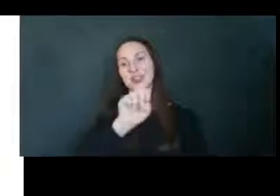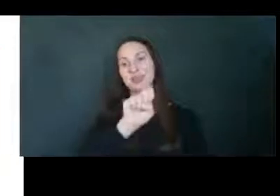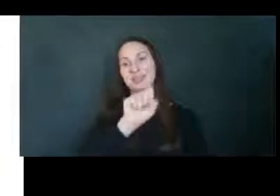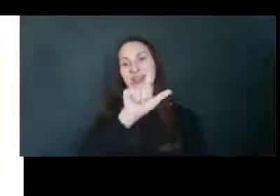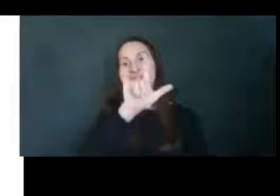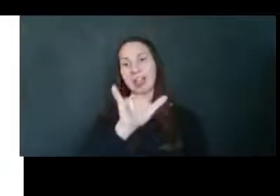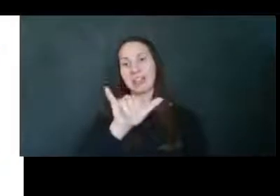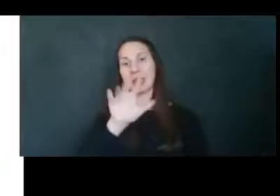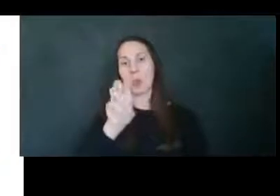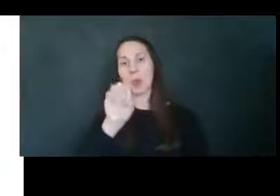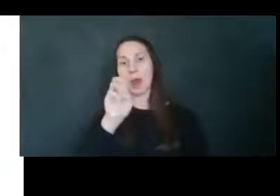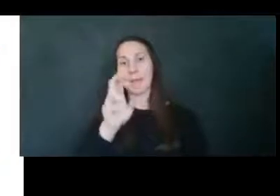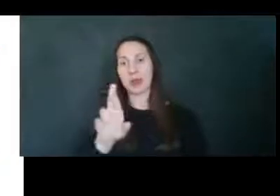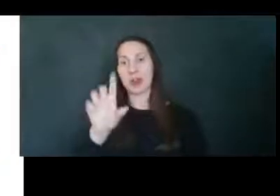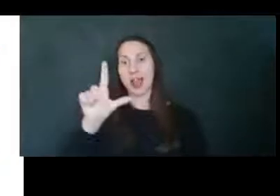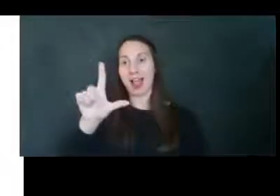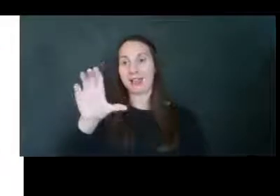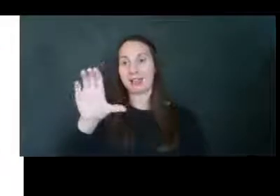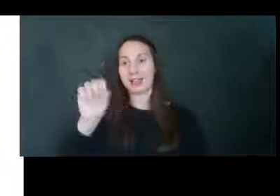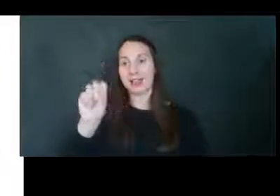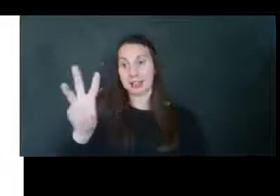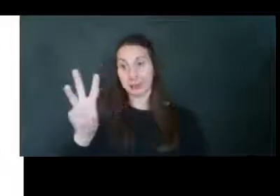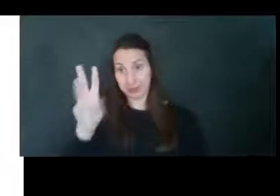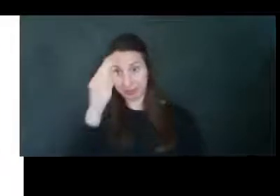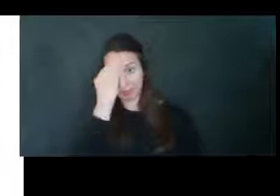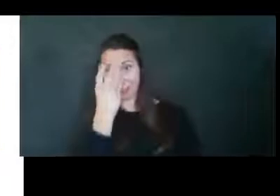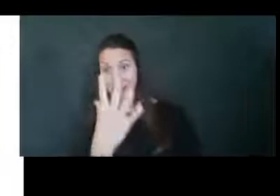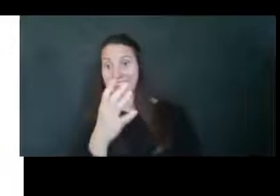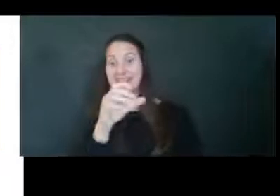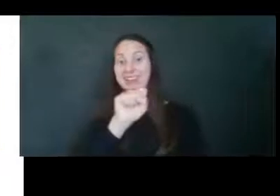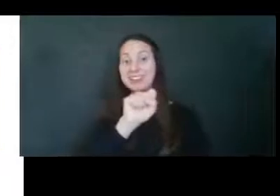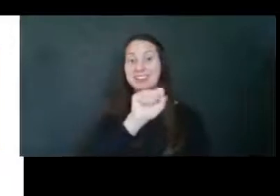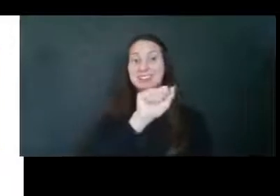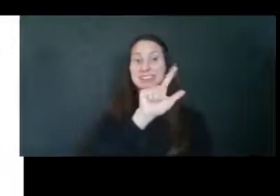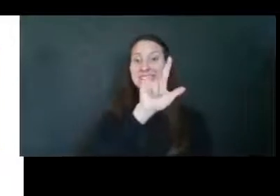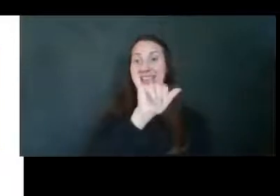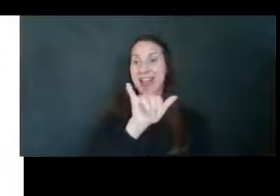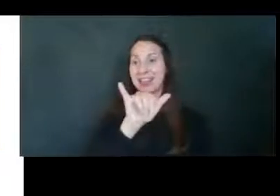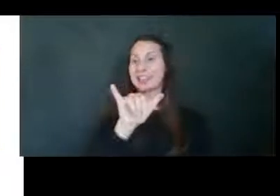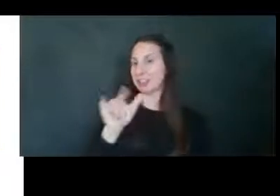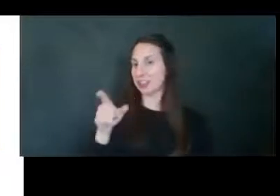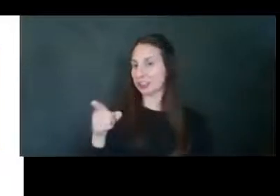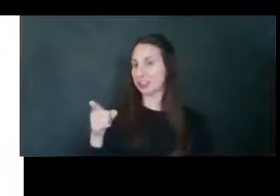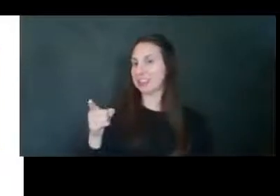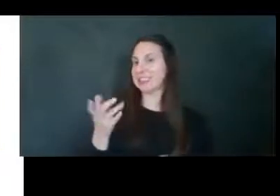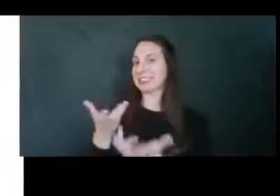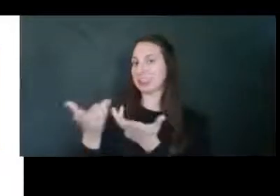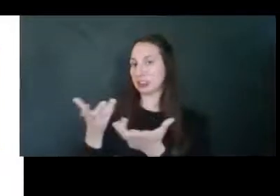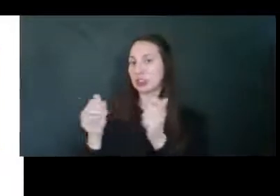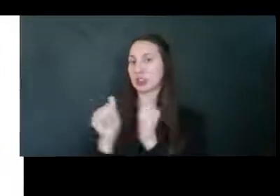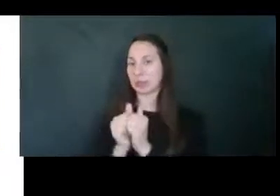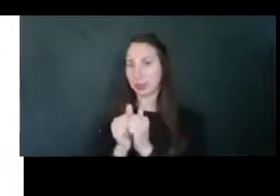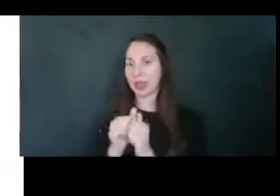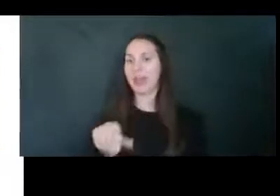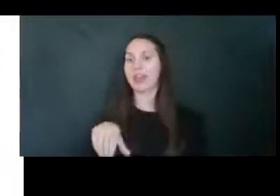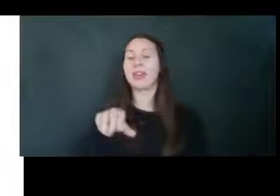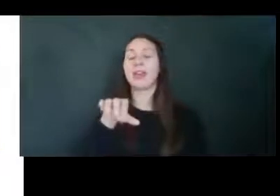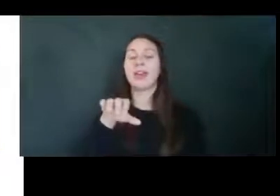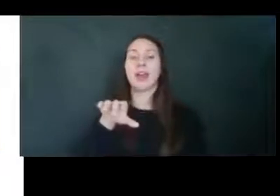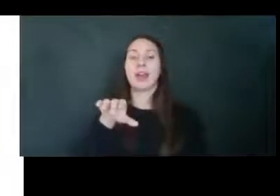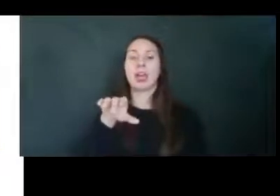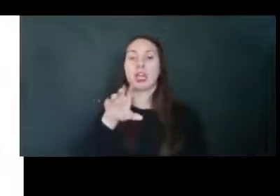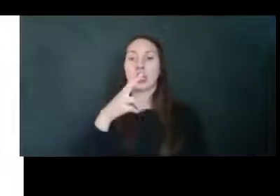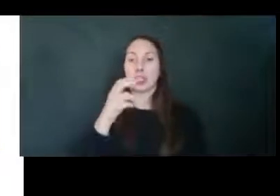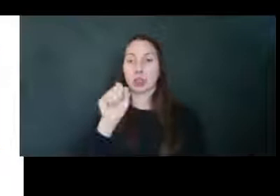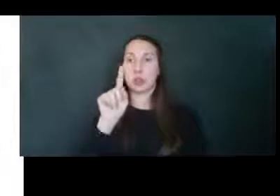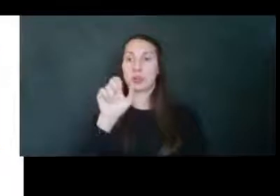With full disclosure, Sally consulted with JFS Houston and 3 synagogue inclusion committees over the